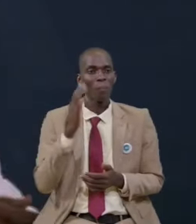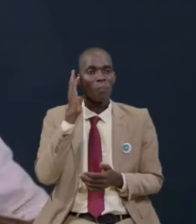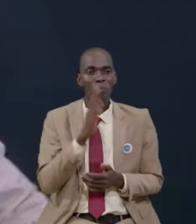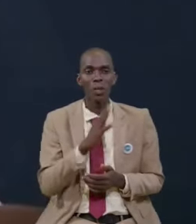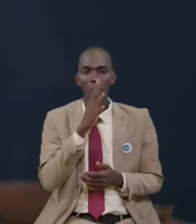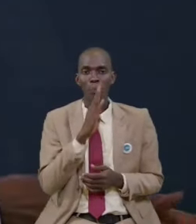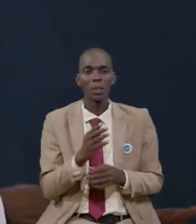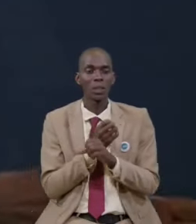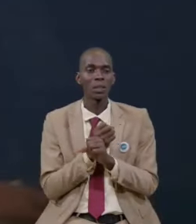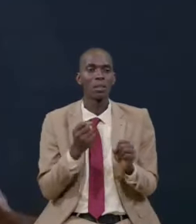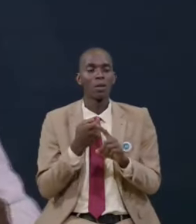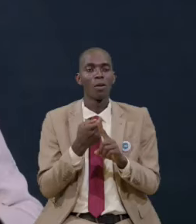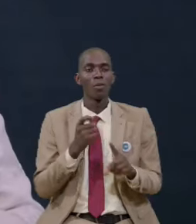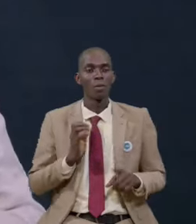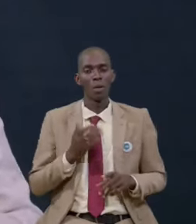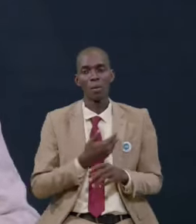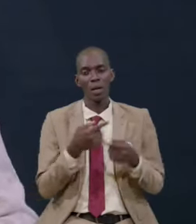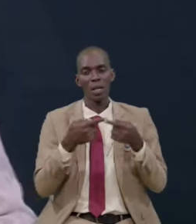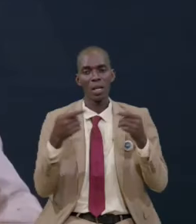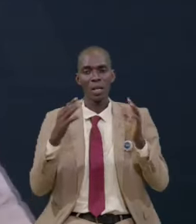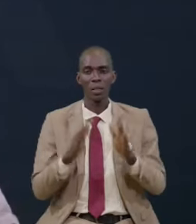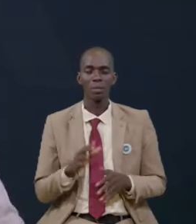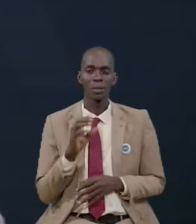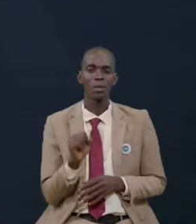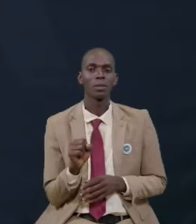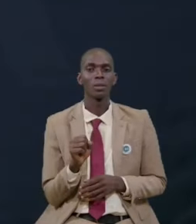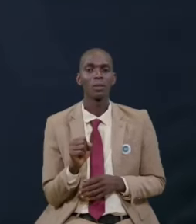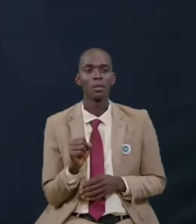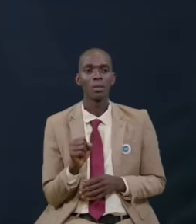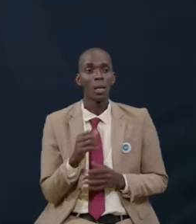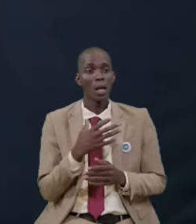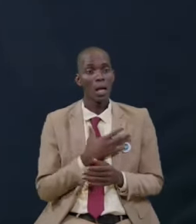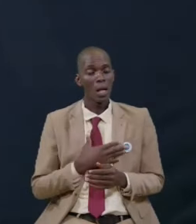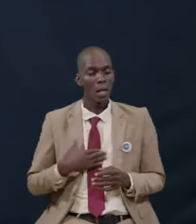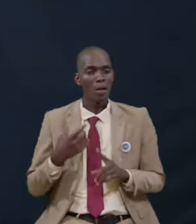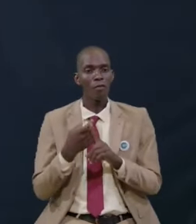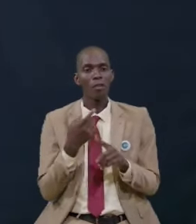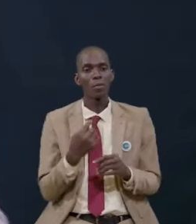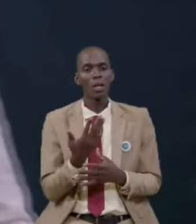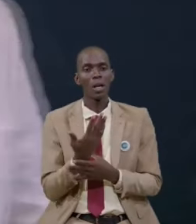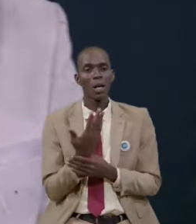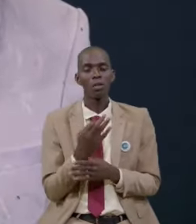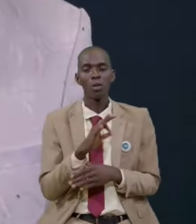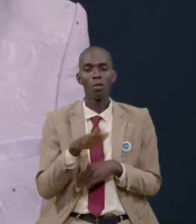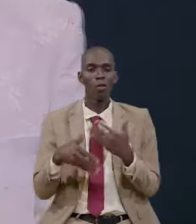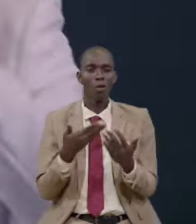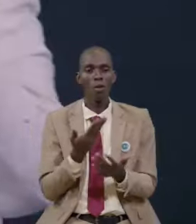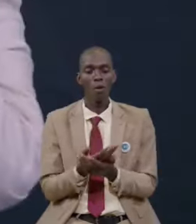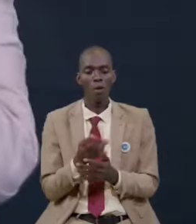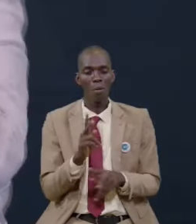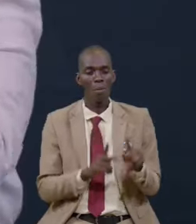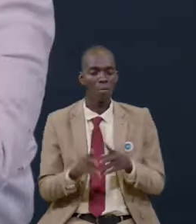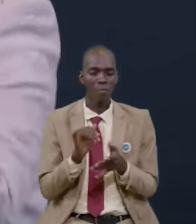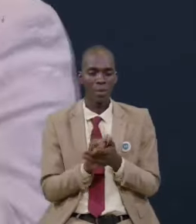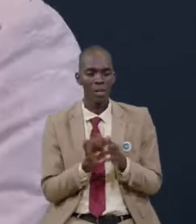from our enemies and from the hand of all that